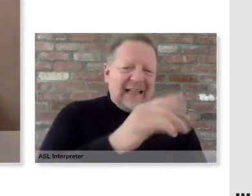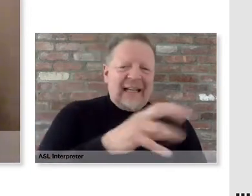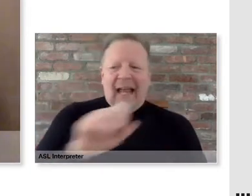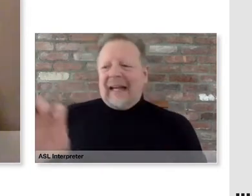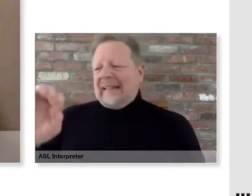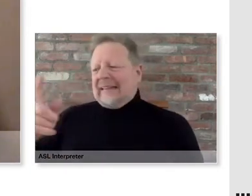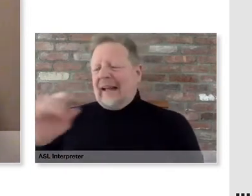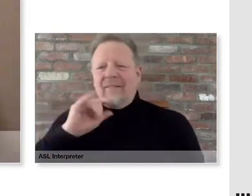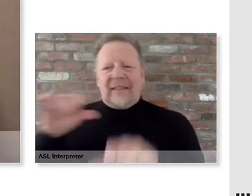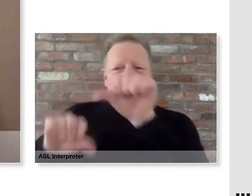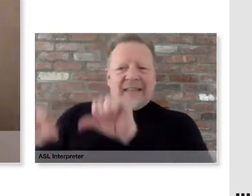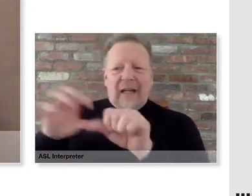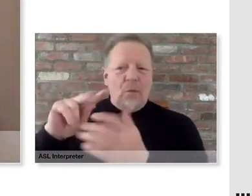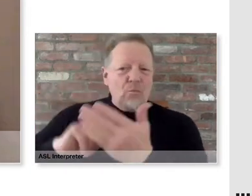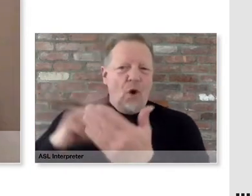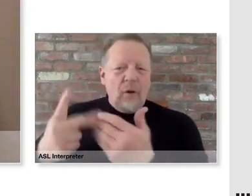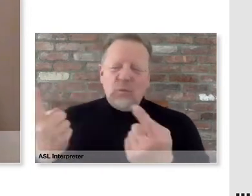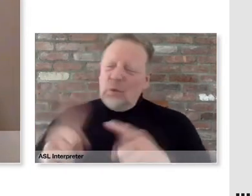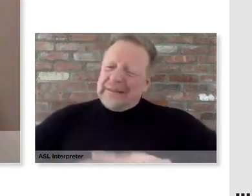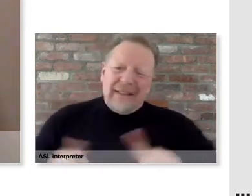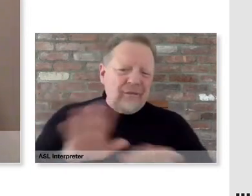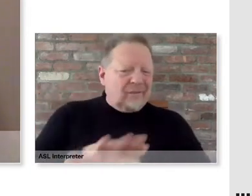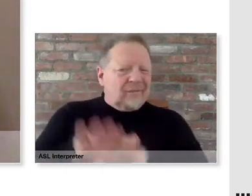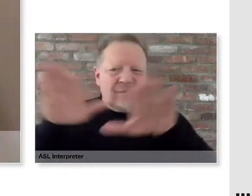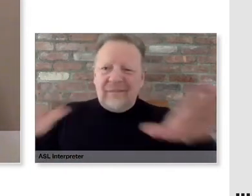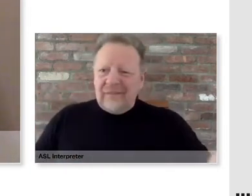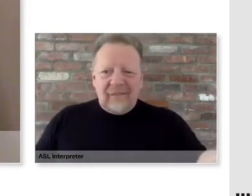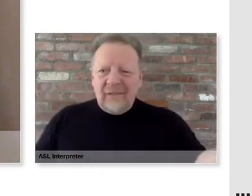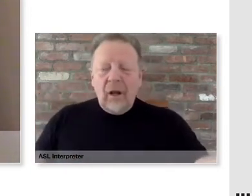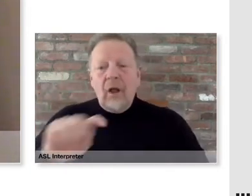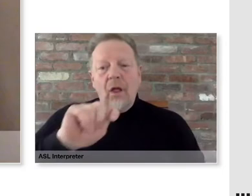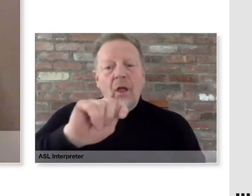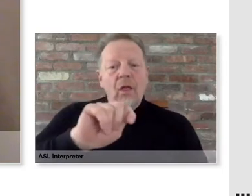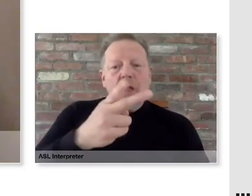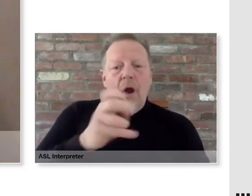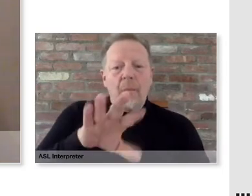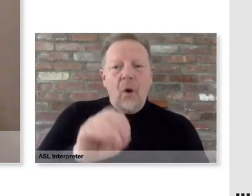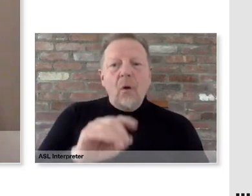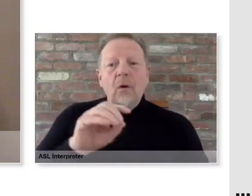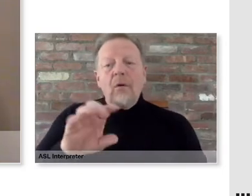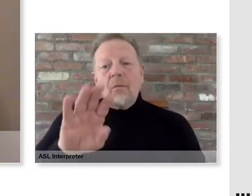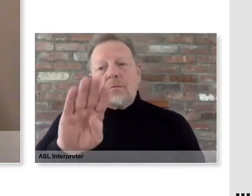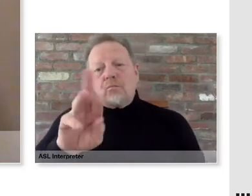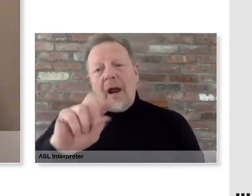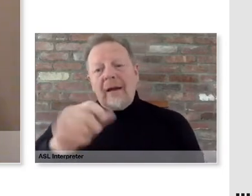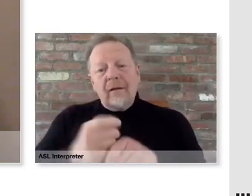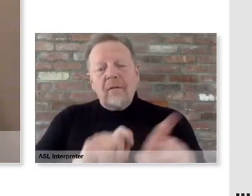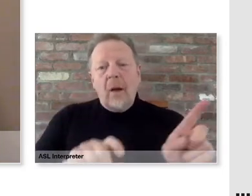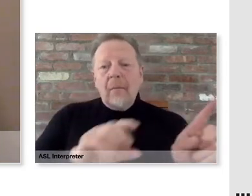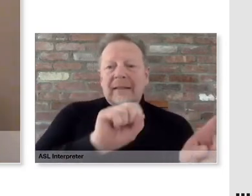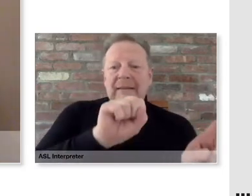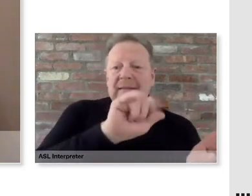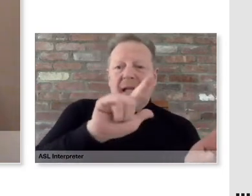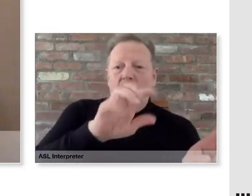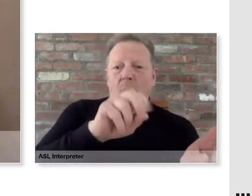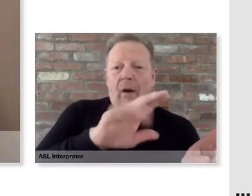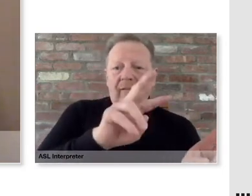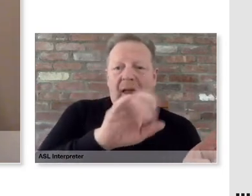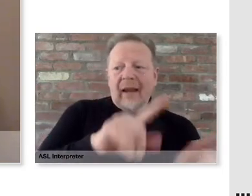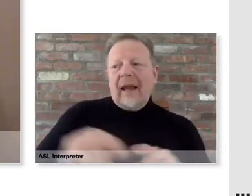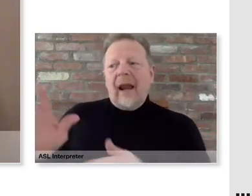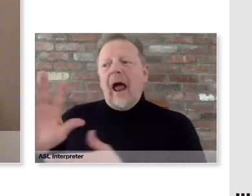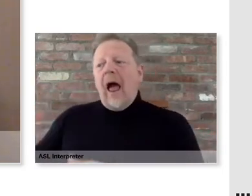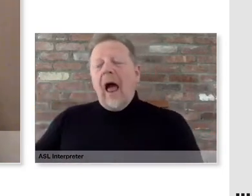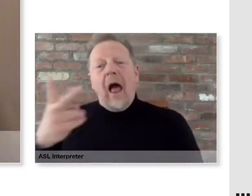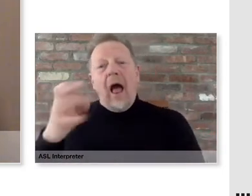and programming, right? Because programming mm-hmm. being Silicon Valley and Hollywood being in LA, those are places that